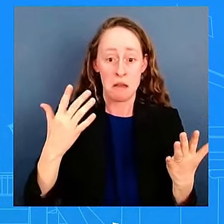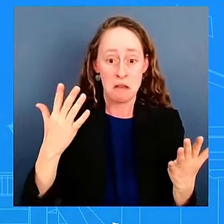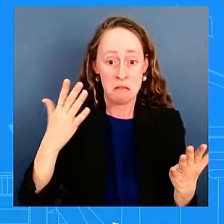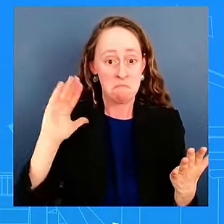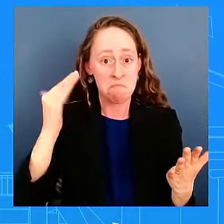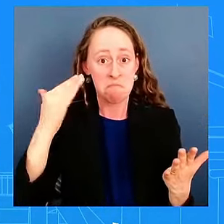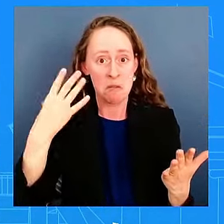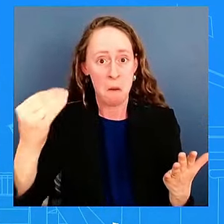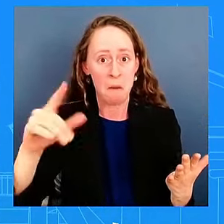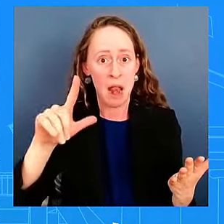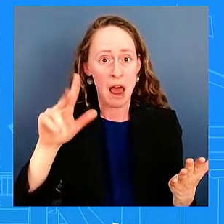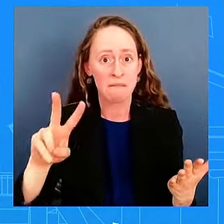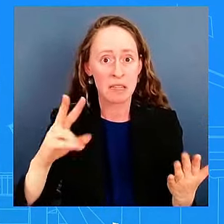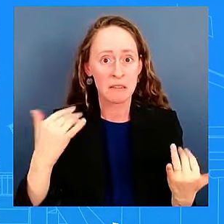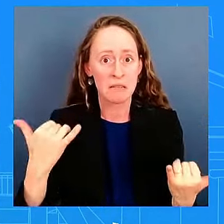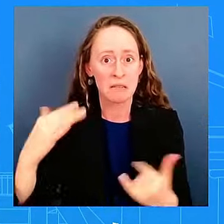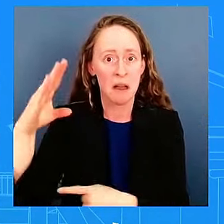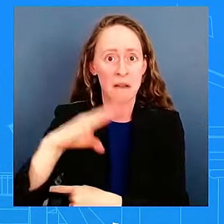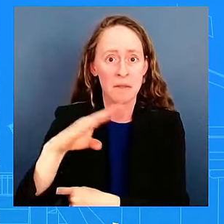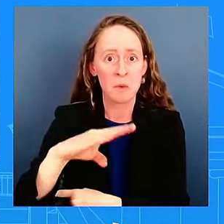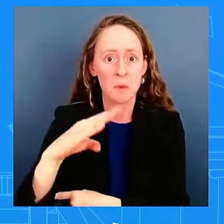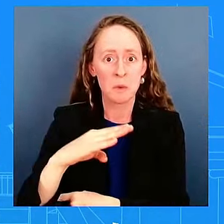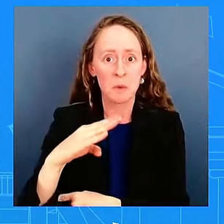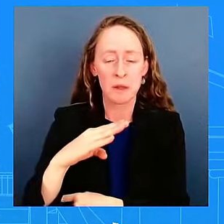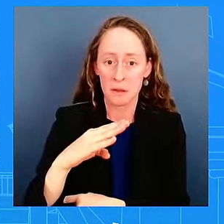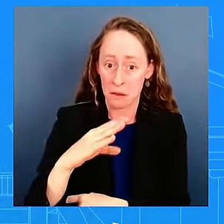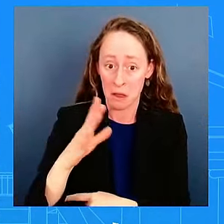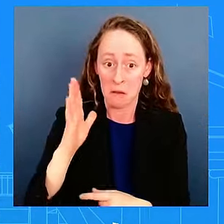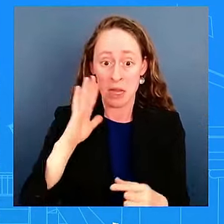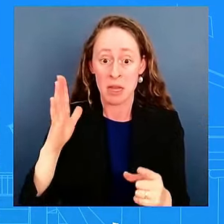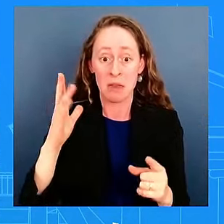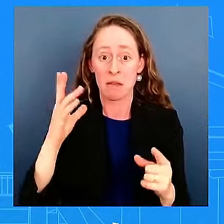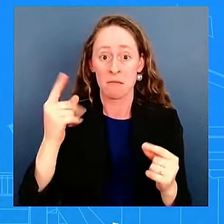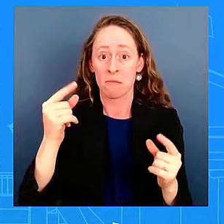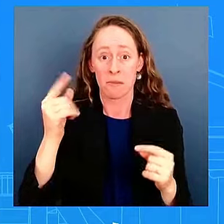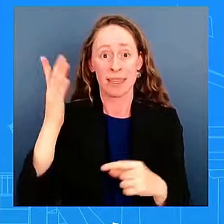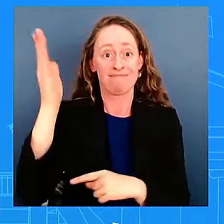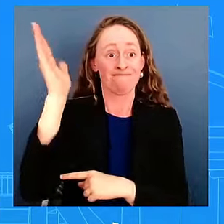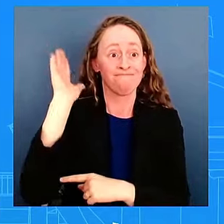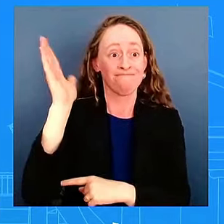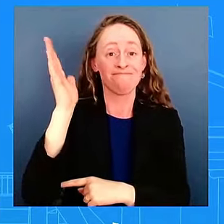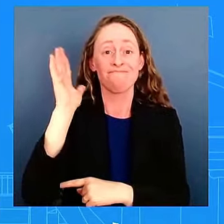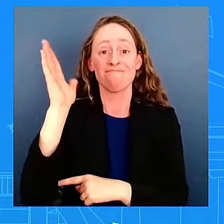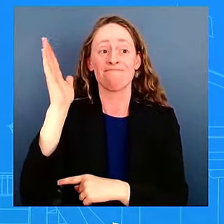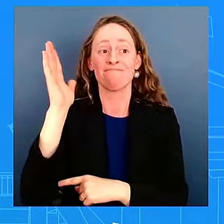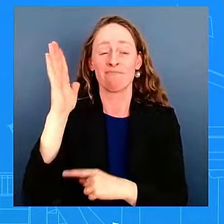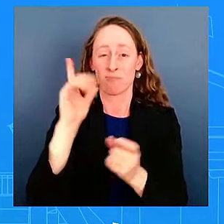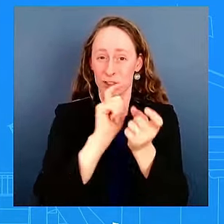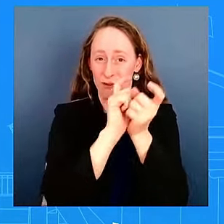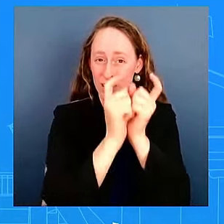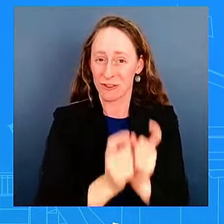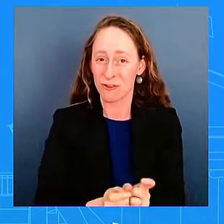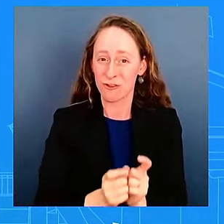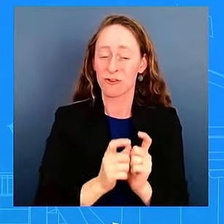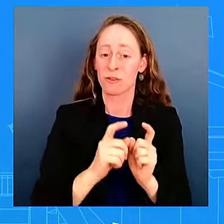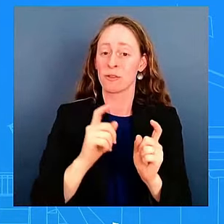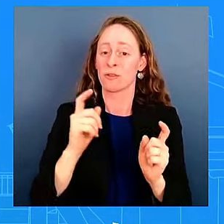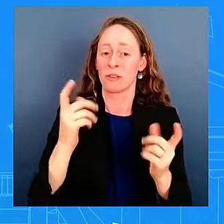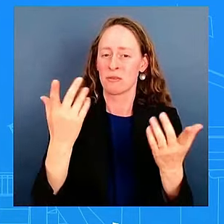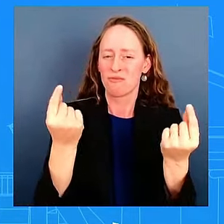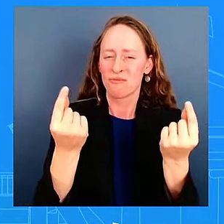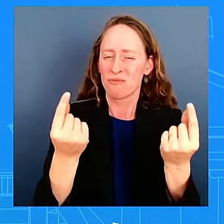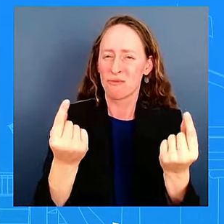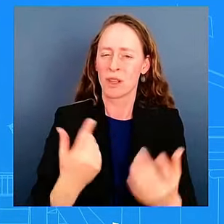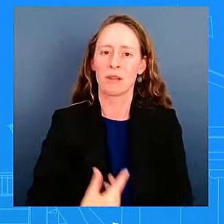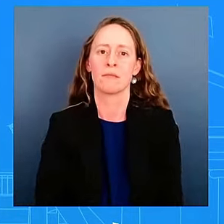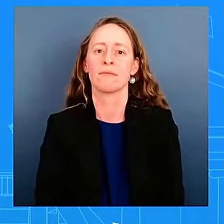different tone out on the road than we're used to seeing with the president when he's out on the trail? So as I mentioned a couple times before, and as the president